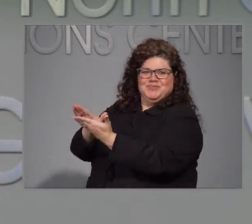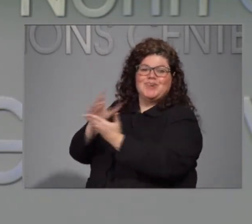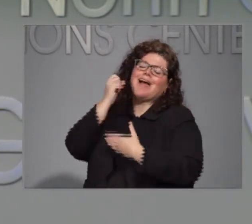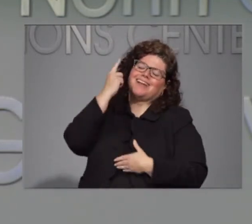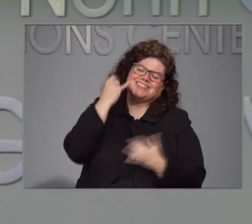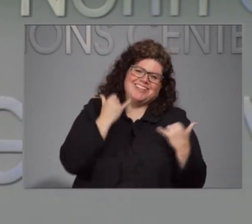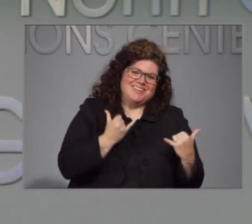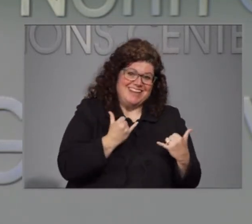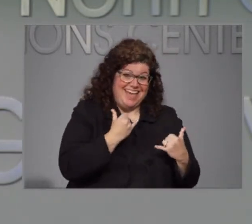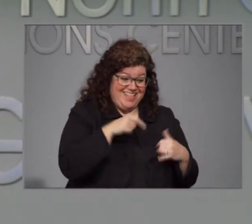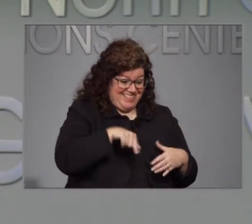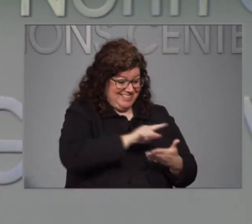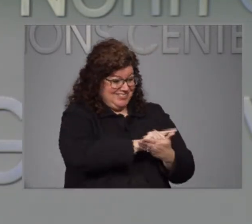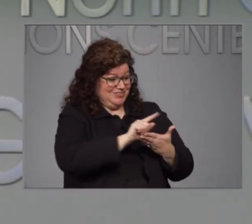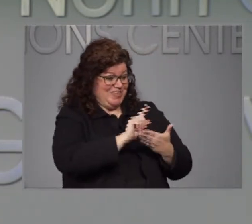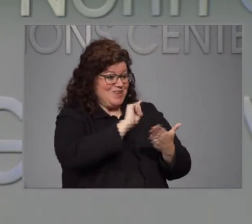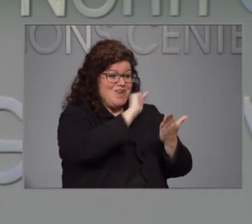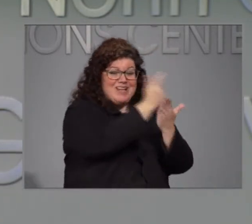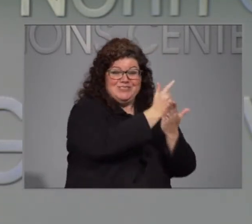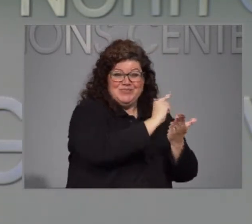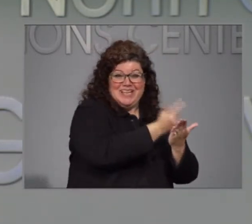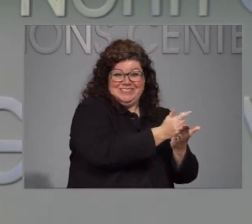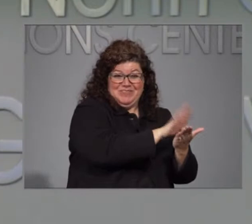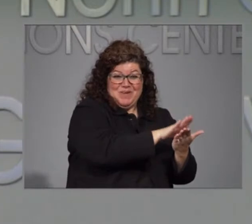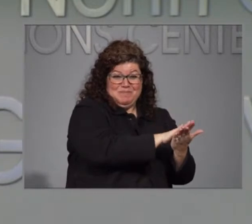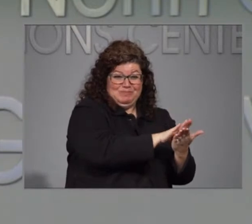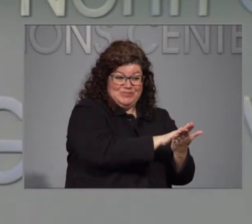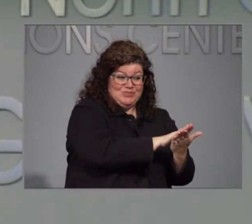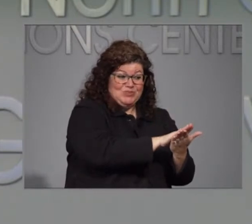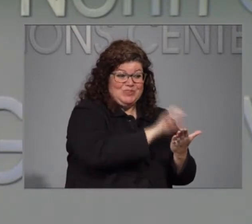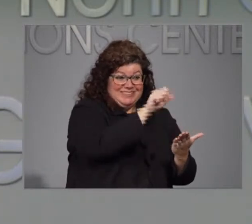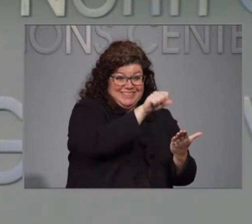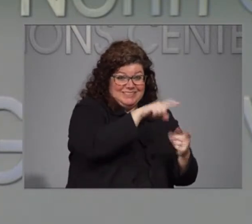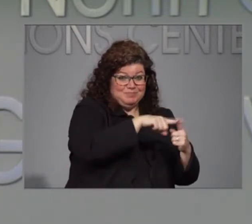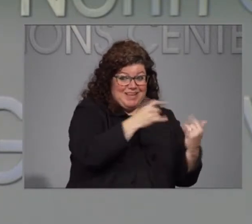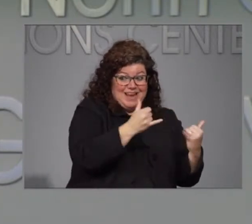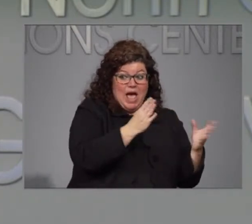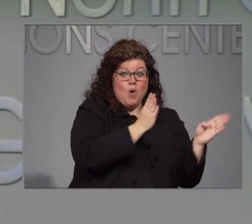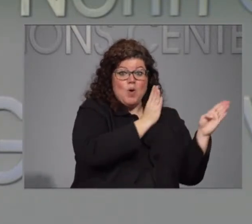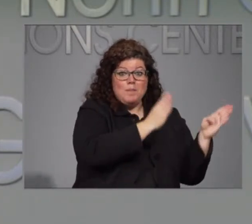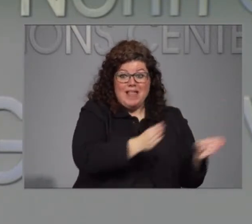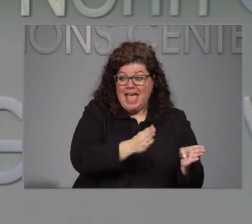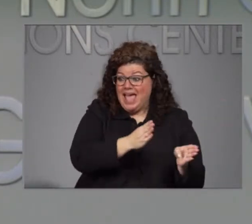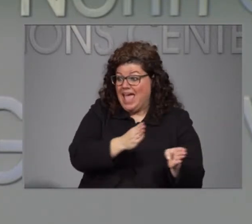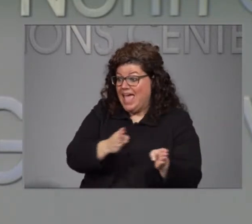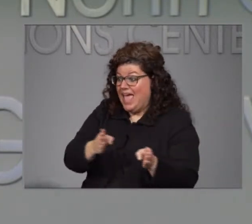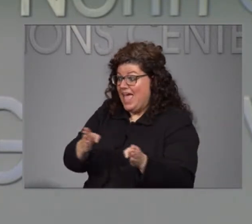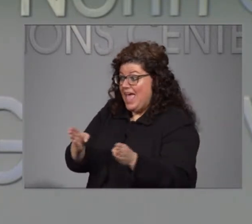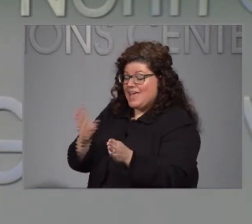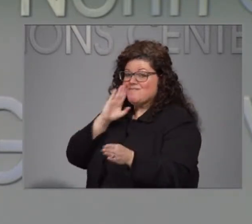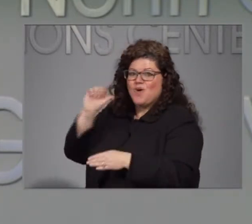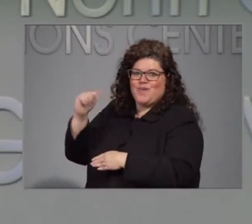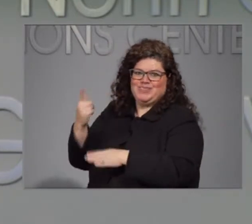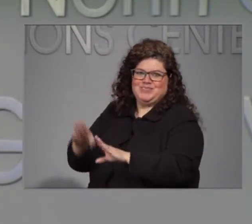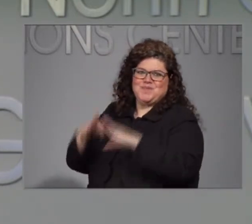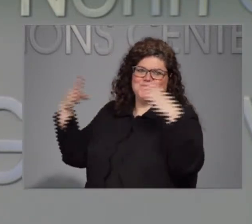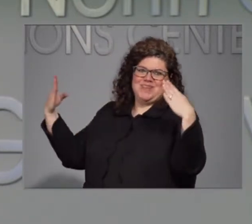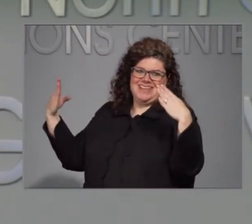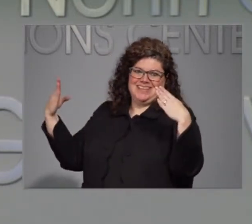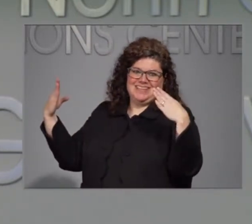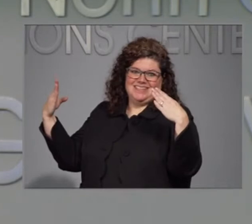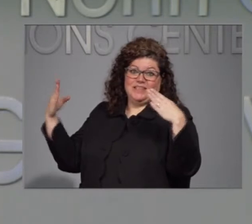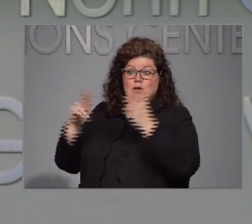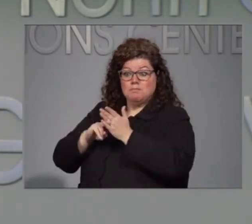week, I expect to have our children back in the classroom in just a few months. The hard work that we